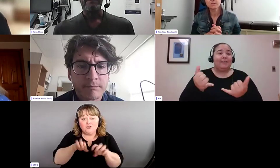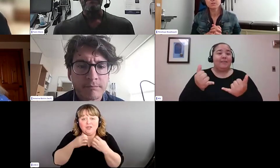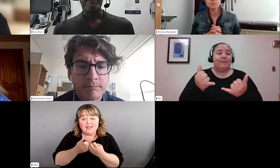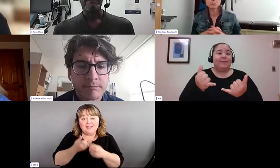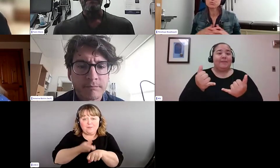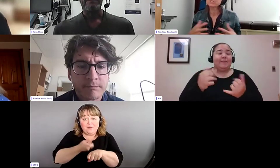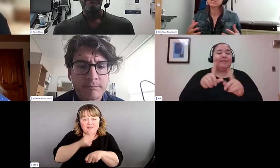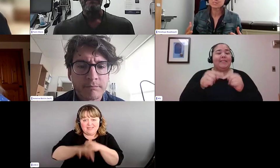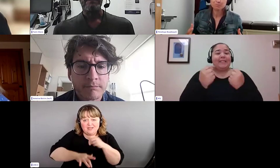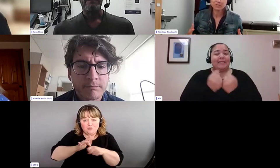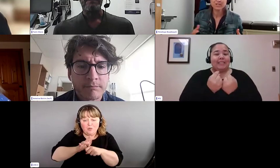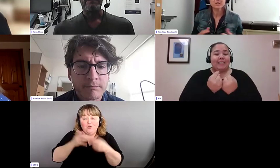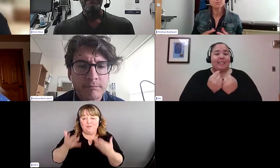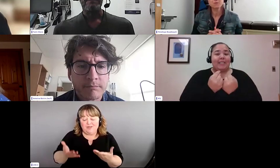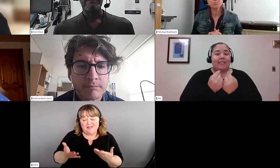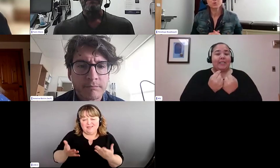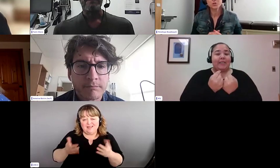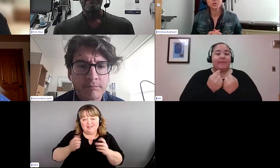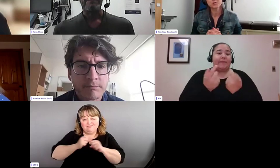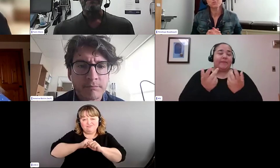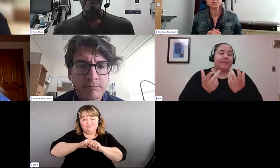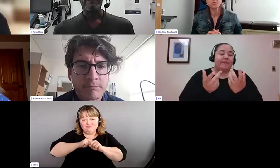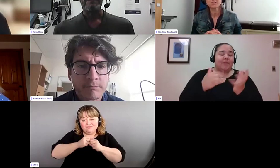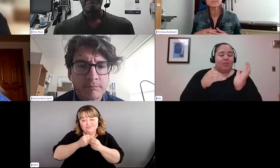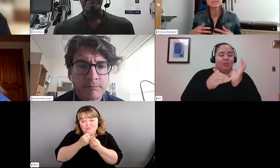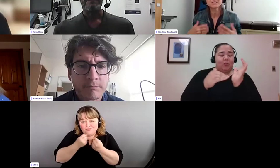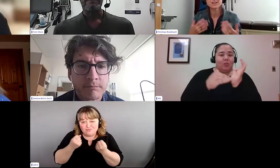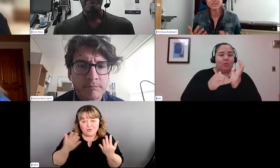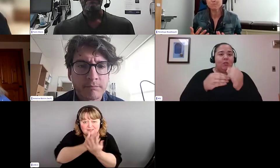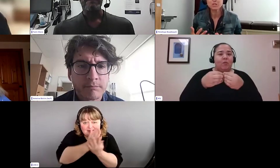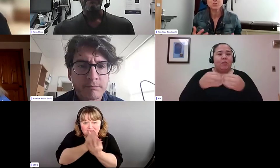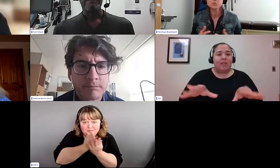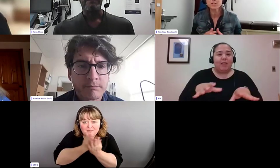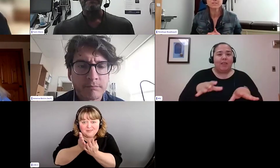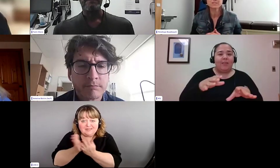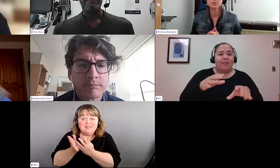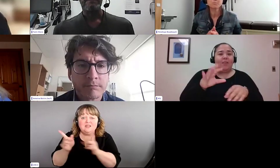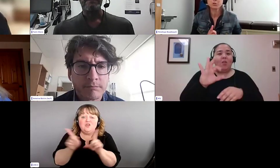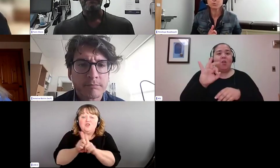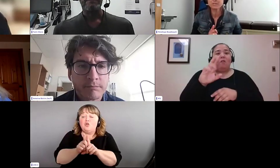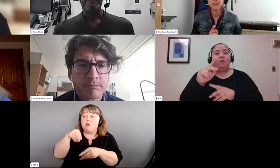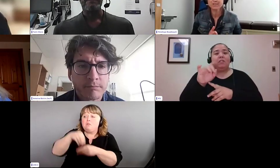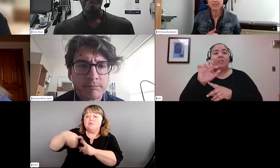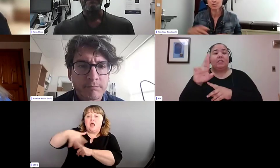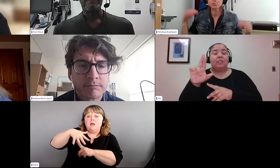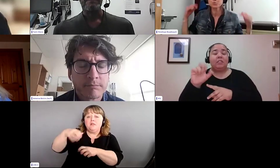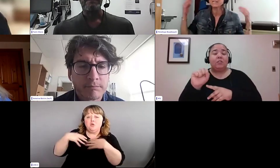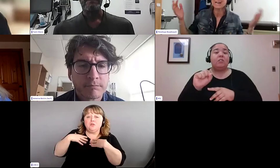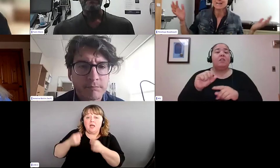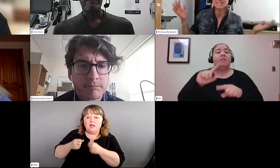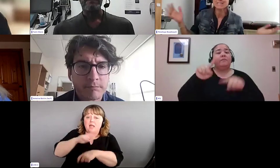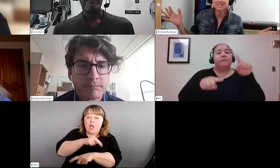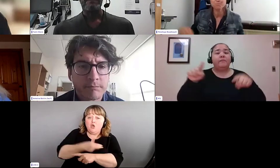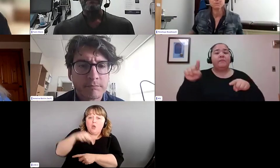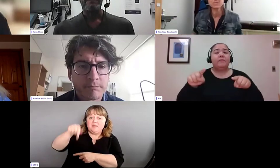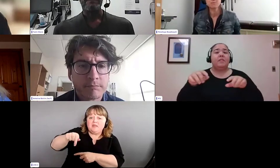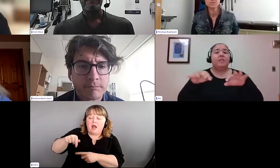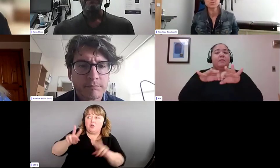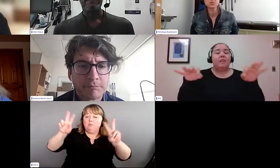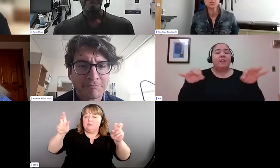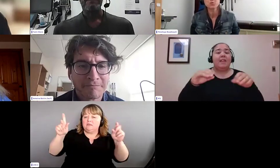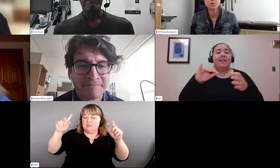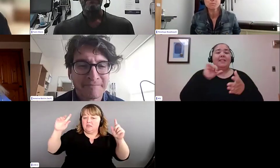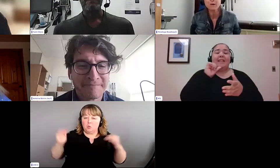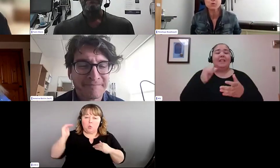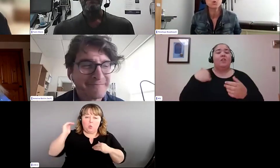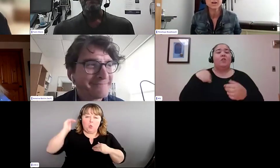to care. So our team is multidisciplinary, but not as we hear it in healthcare environments at